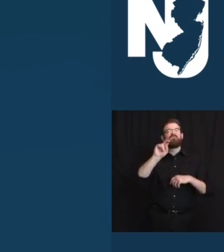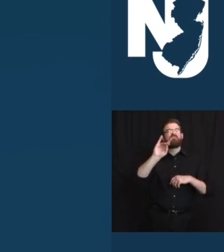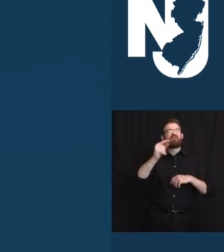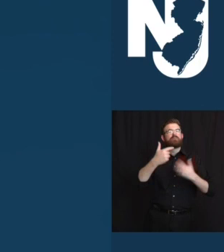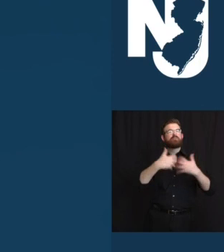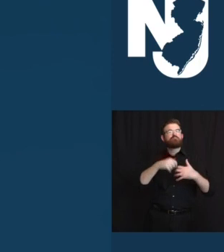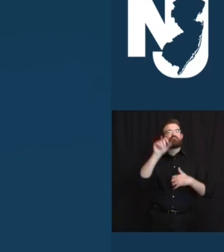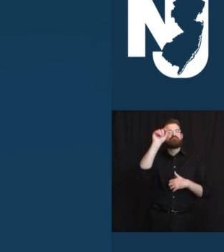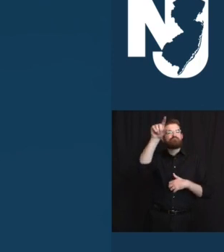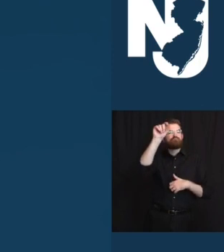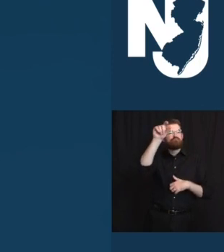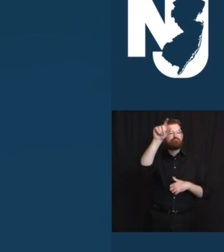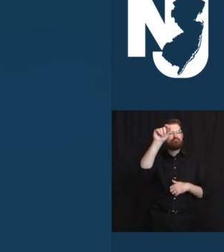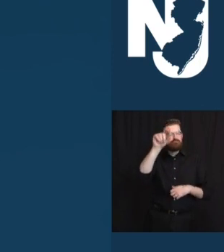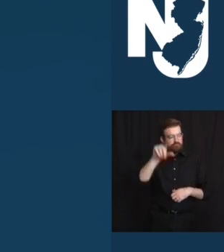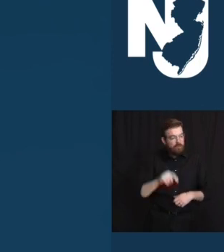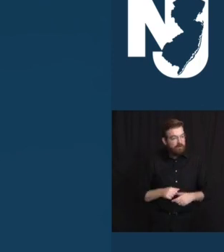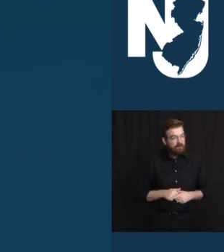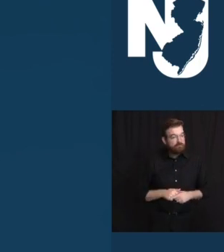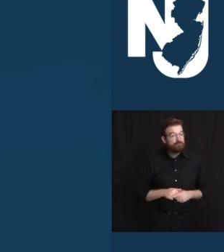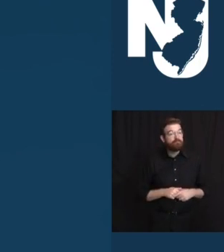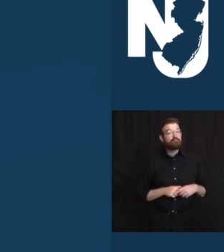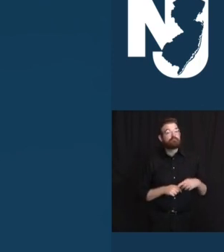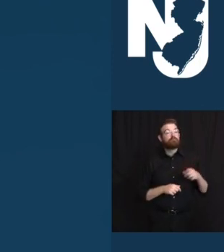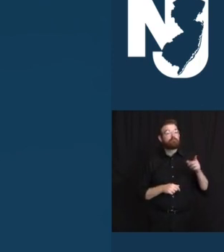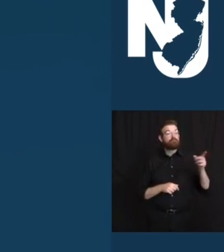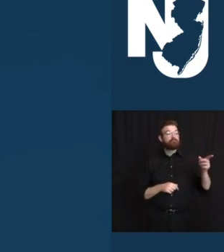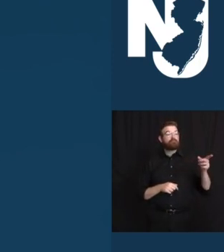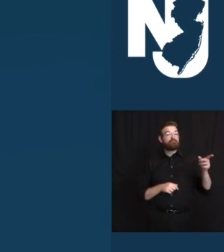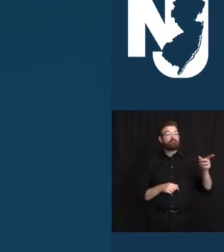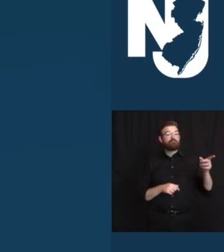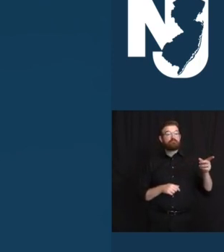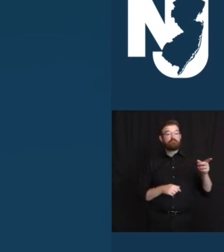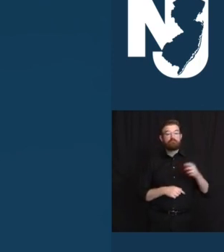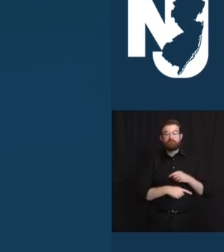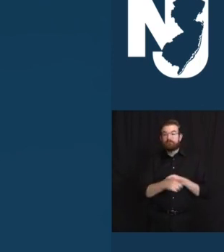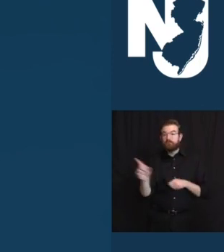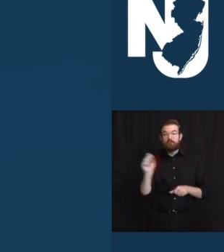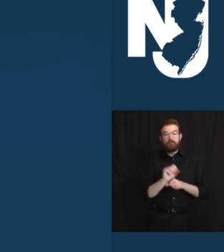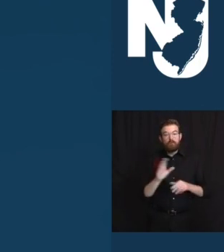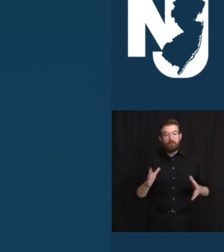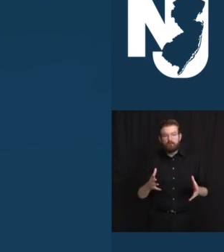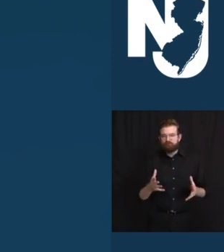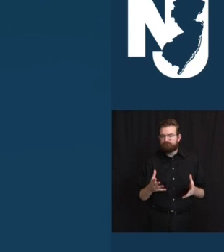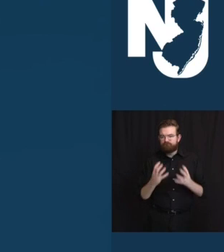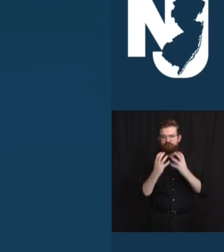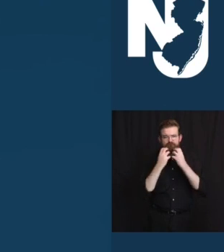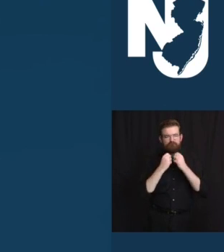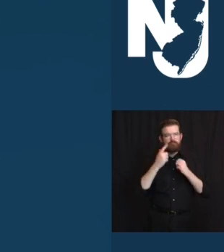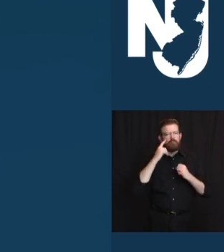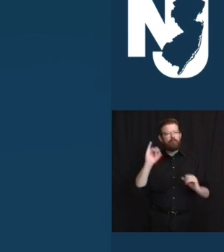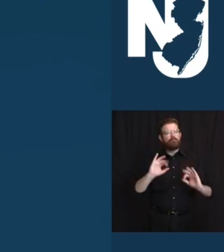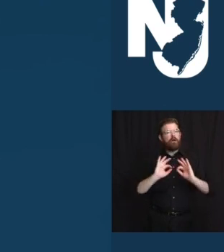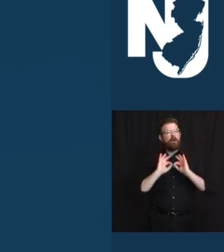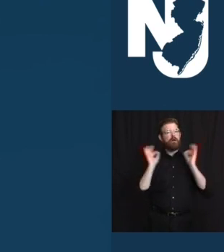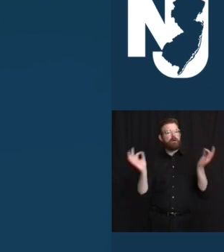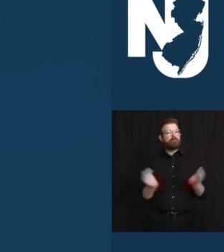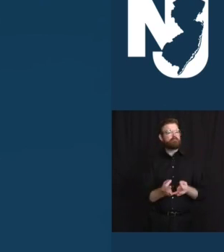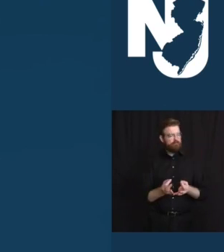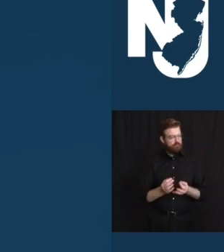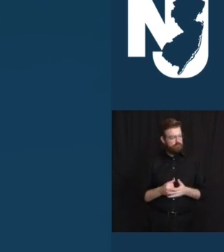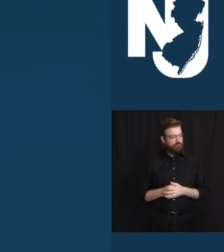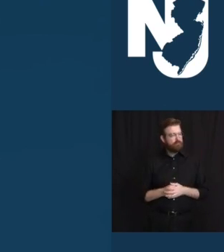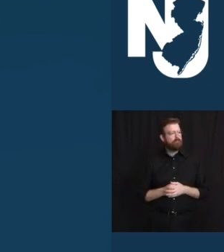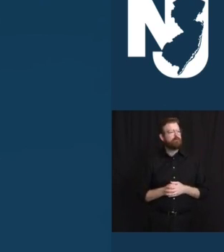his employees as though they were part of his own family. The key to running a successful business, Alphonse would say, was doing